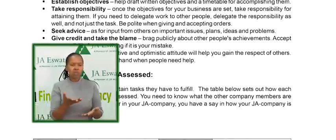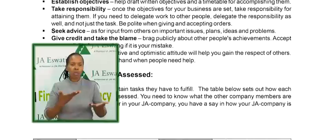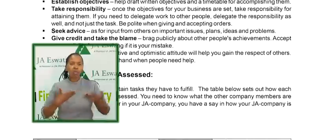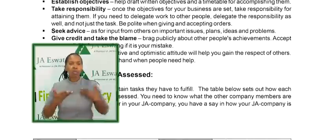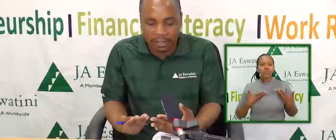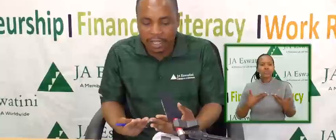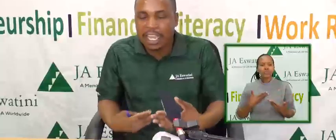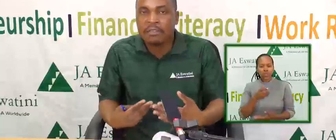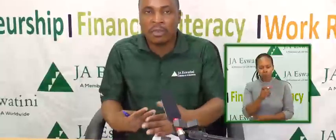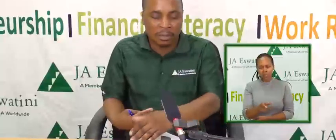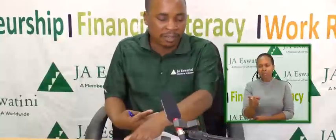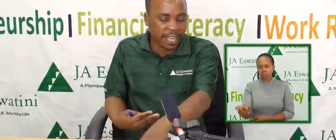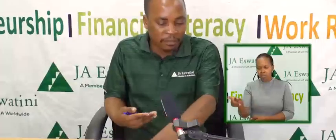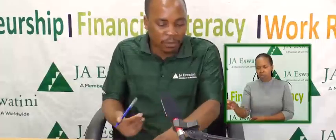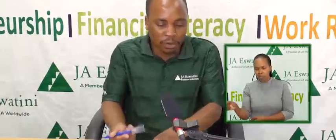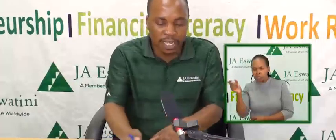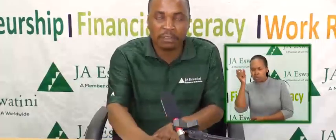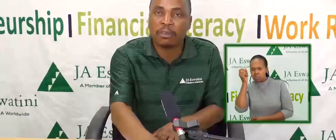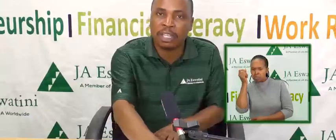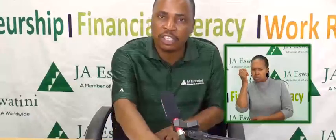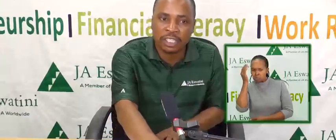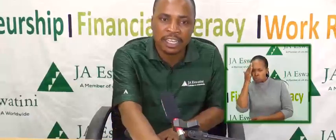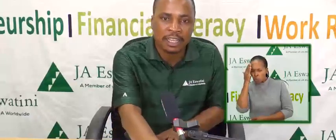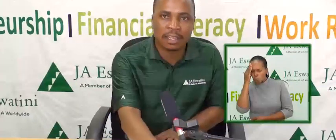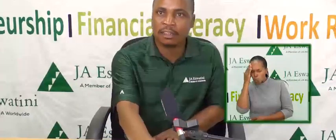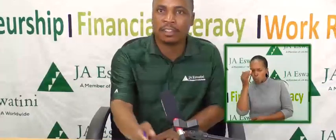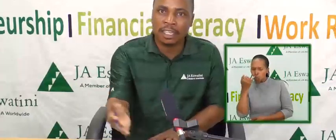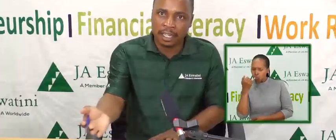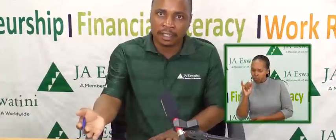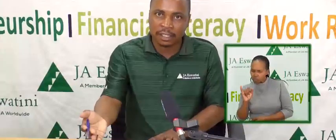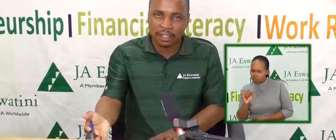Everyone must be up to date. Everyone must have all the information that is needed